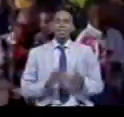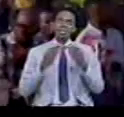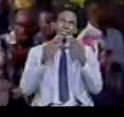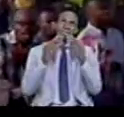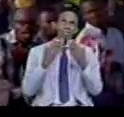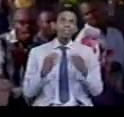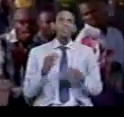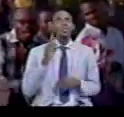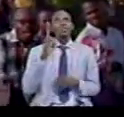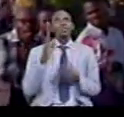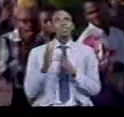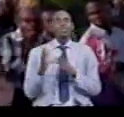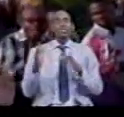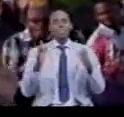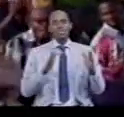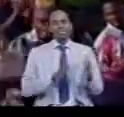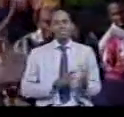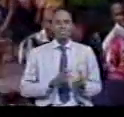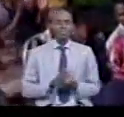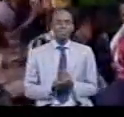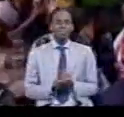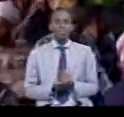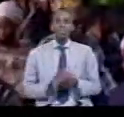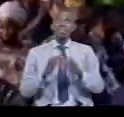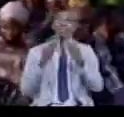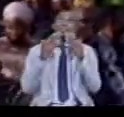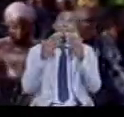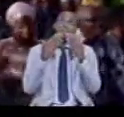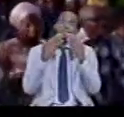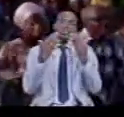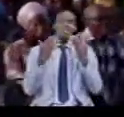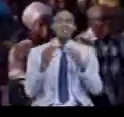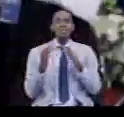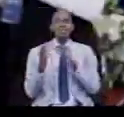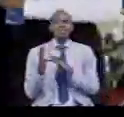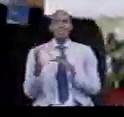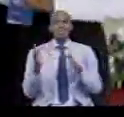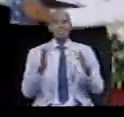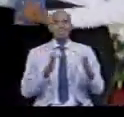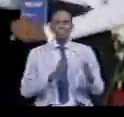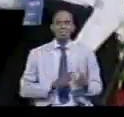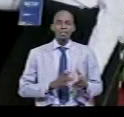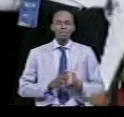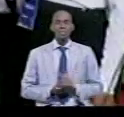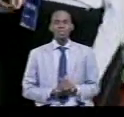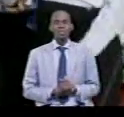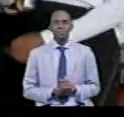Jesus. Thank you, Jesus. Thank you, Jesus. Thank you, Jesus.